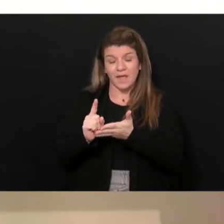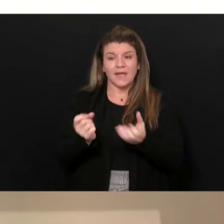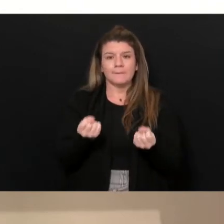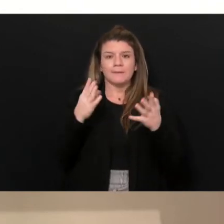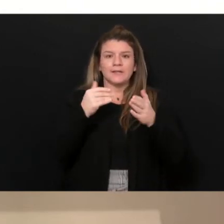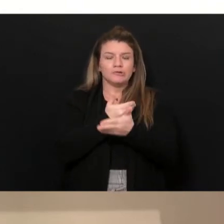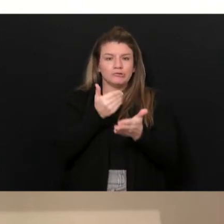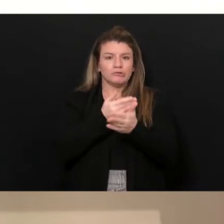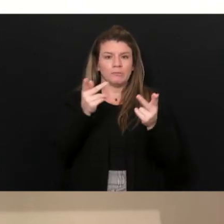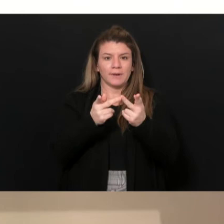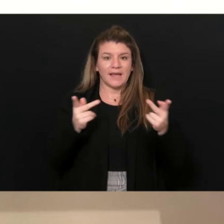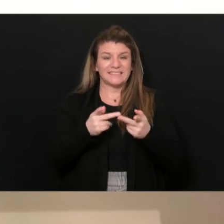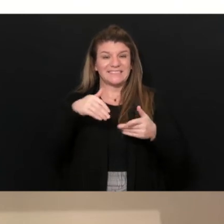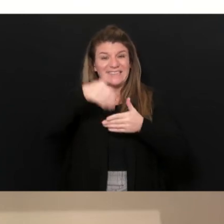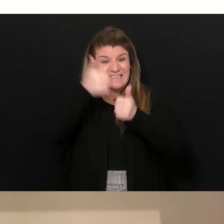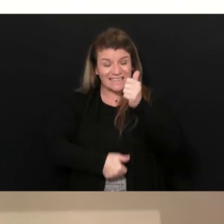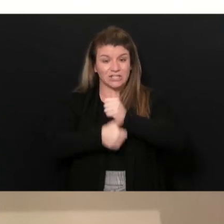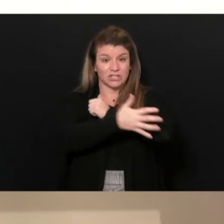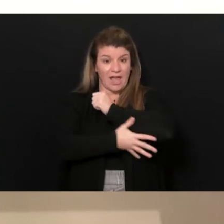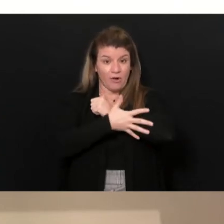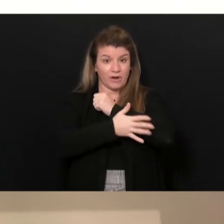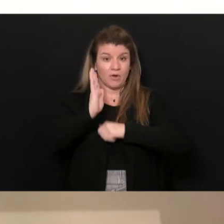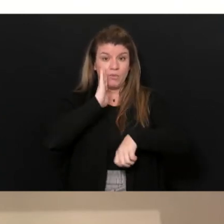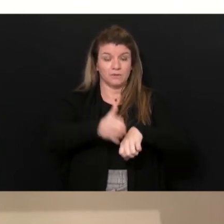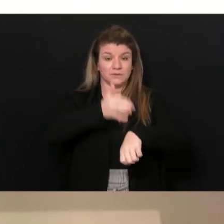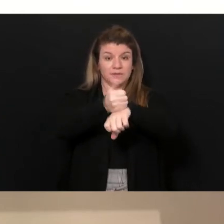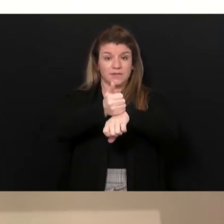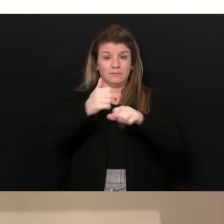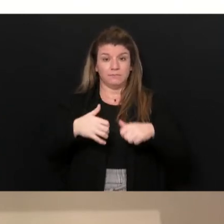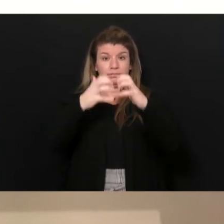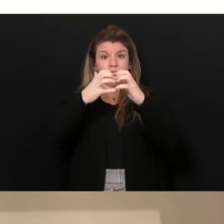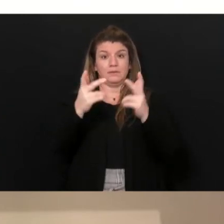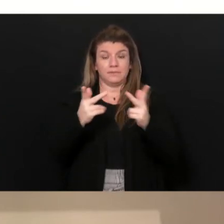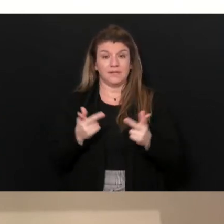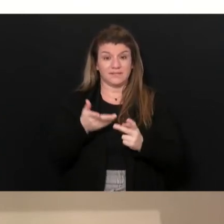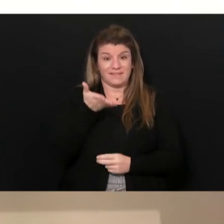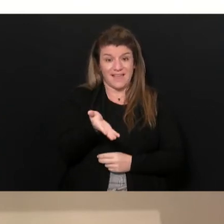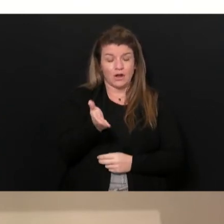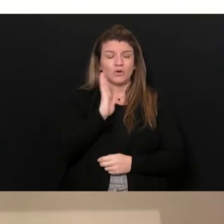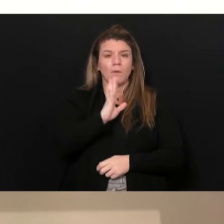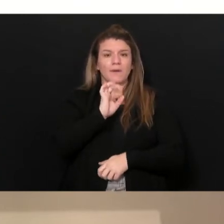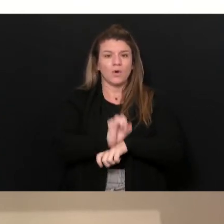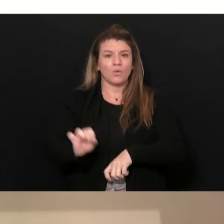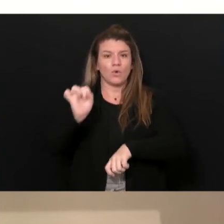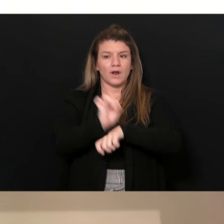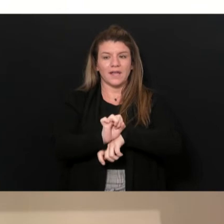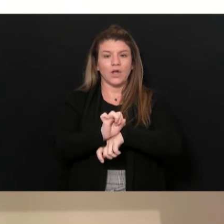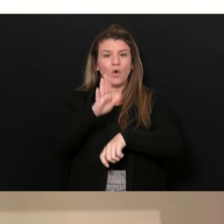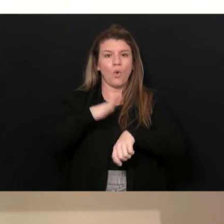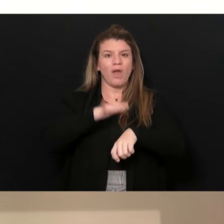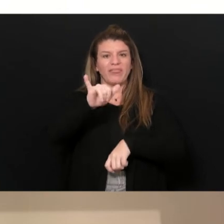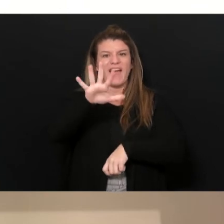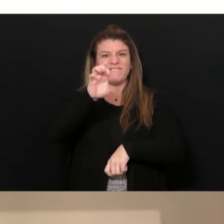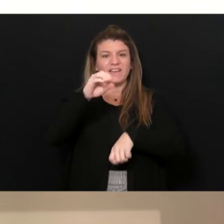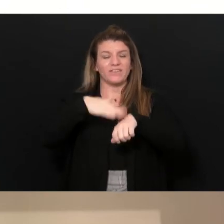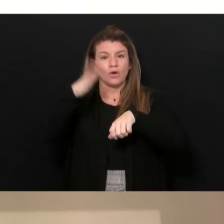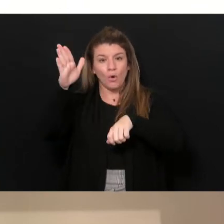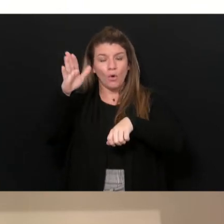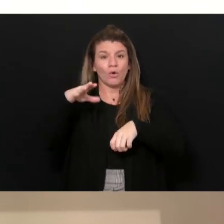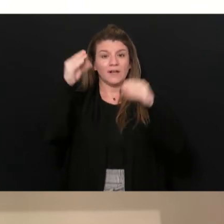across all 55 counties. We will have a site that will be working on the 50-year-old and older teacher and